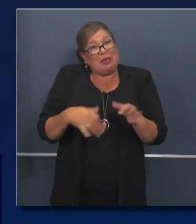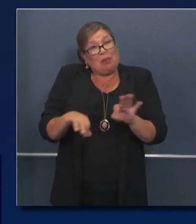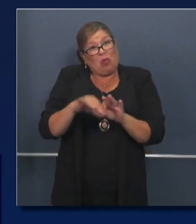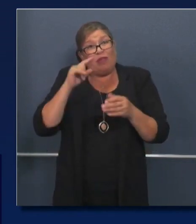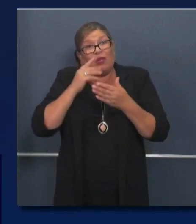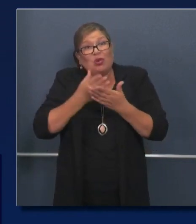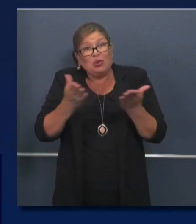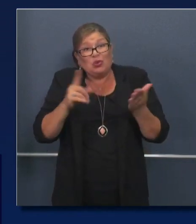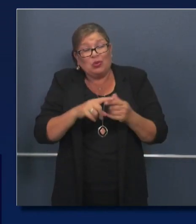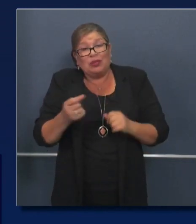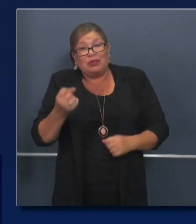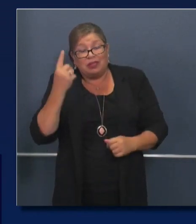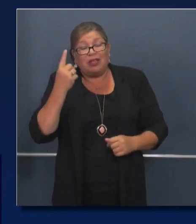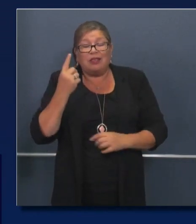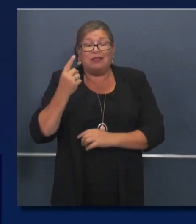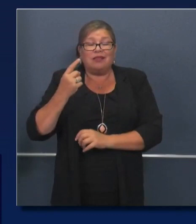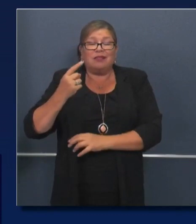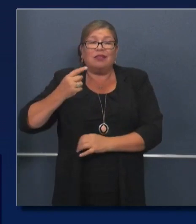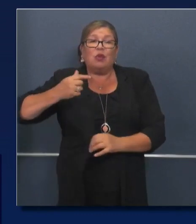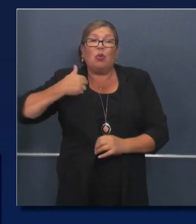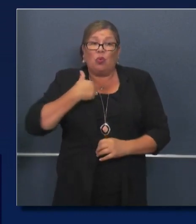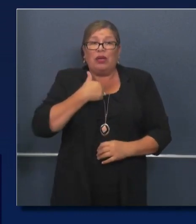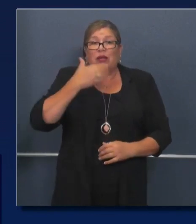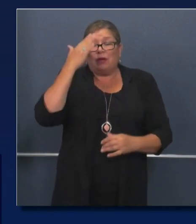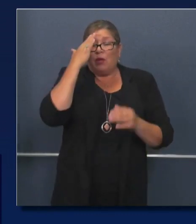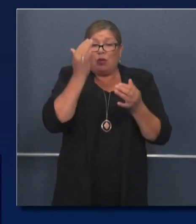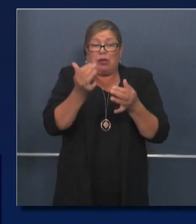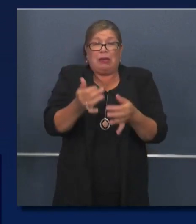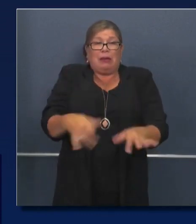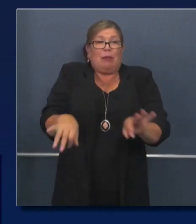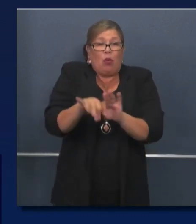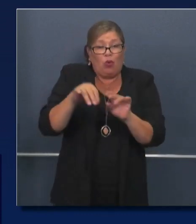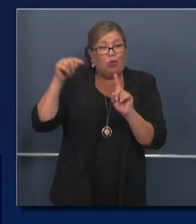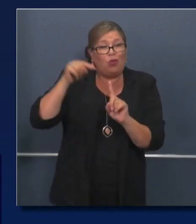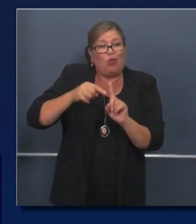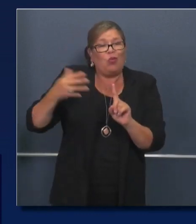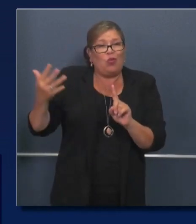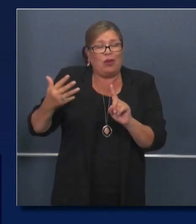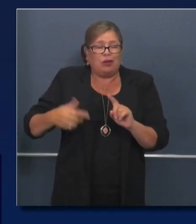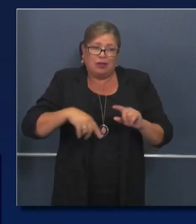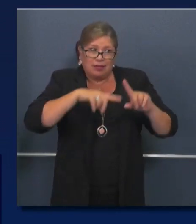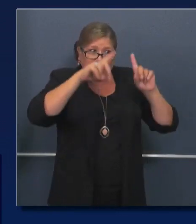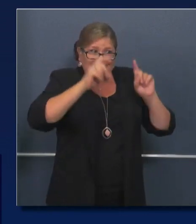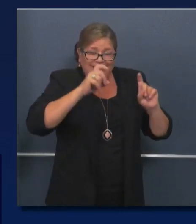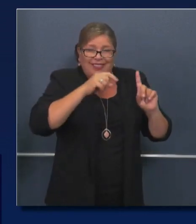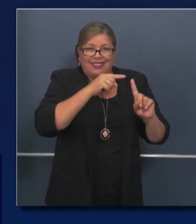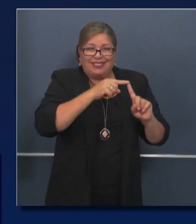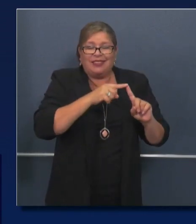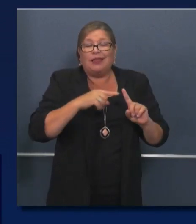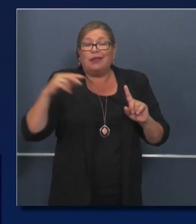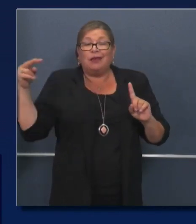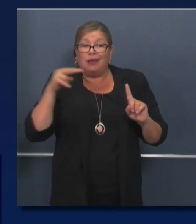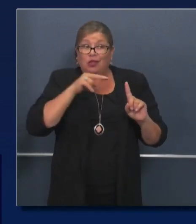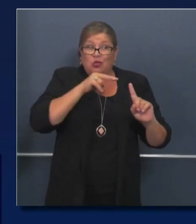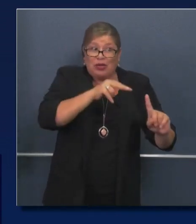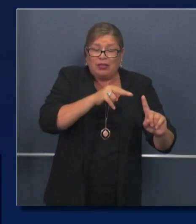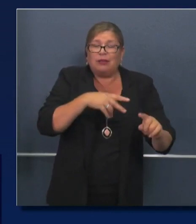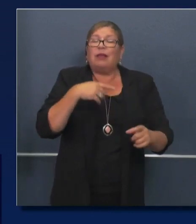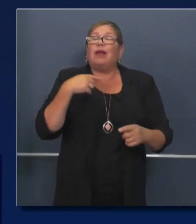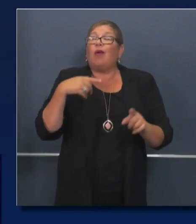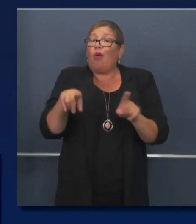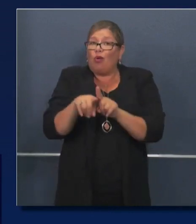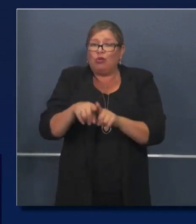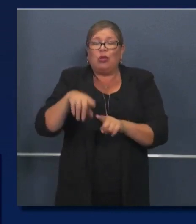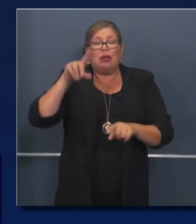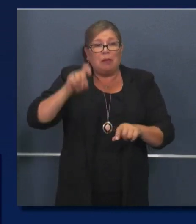we understand foundationally that it's testing, tracing, and the capacity to distribute appropriate protective gear that